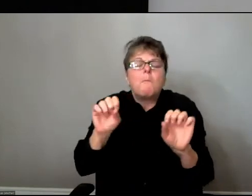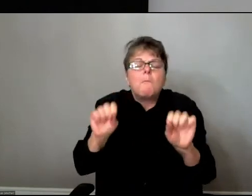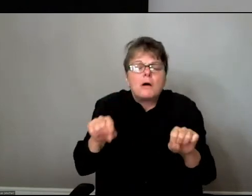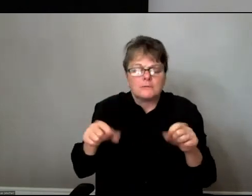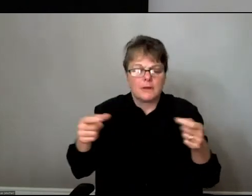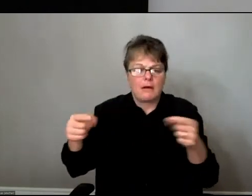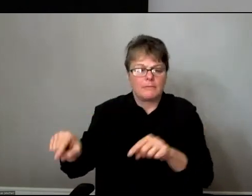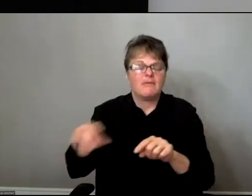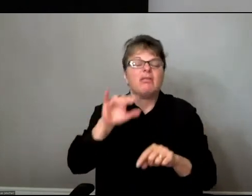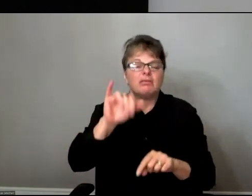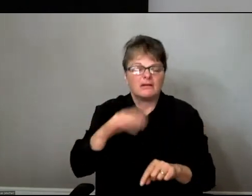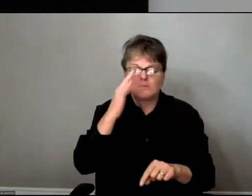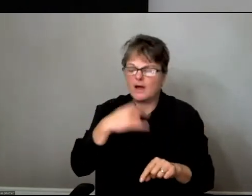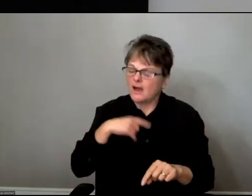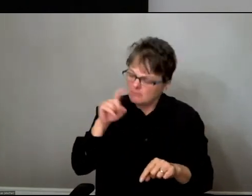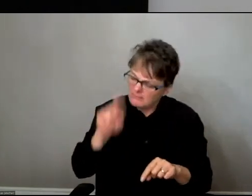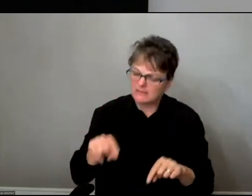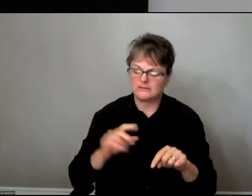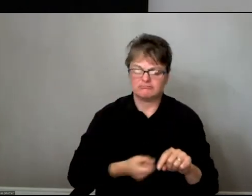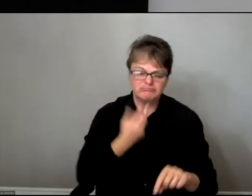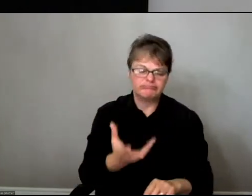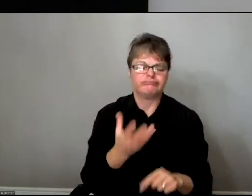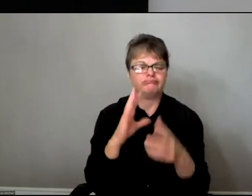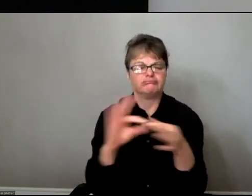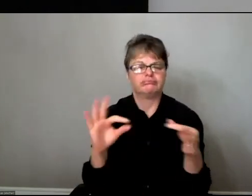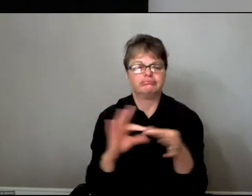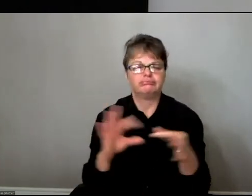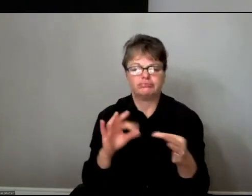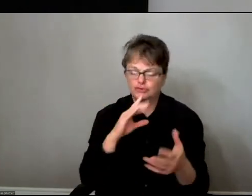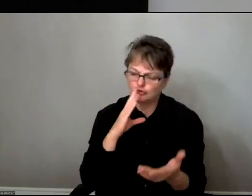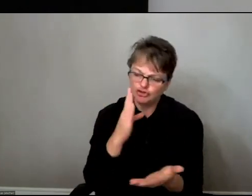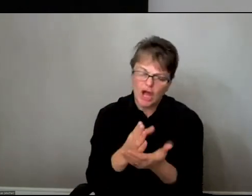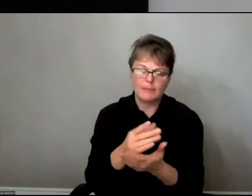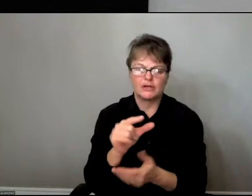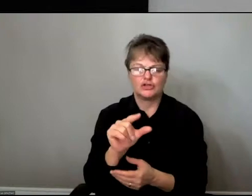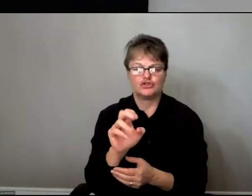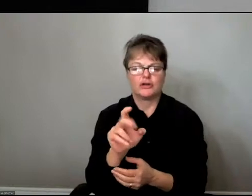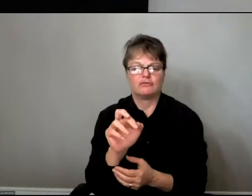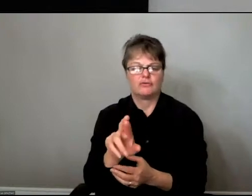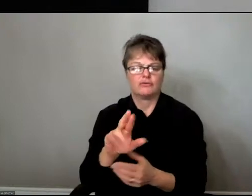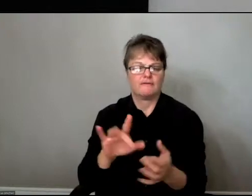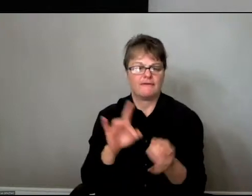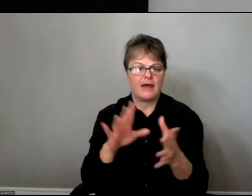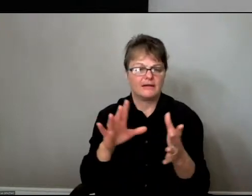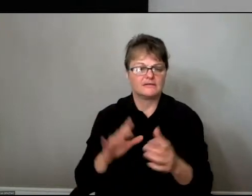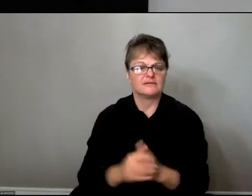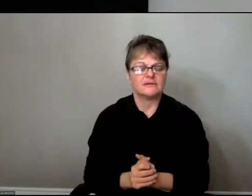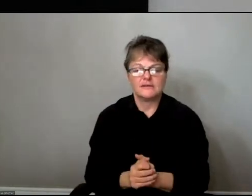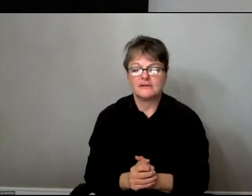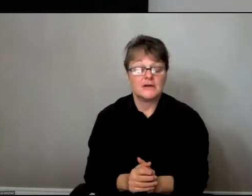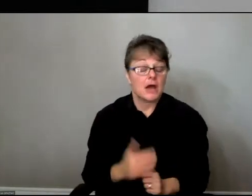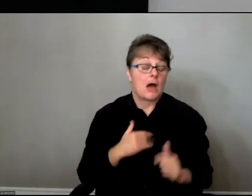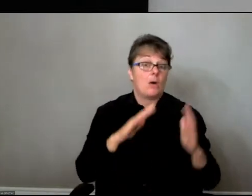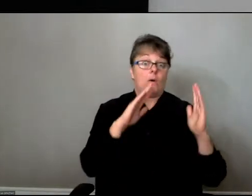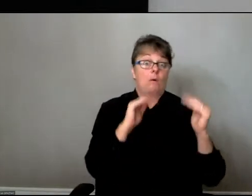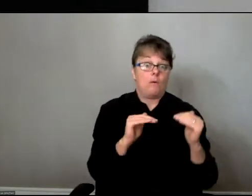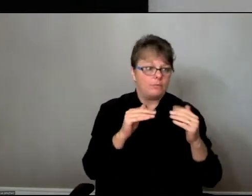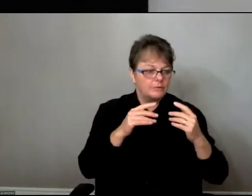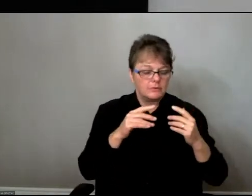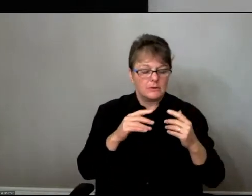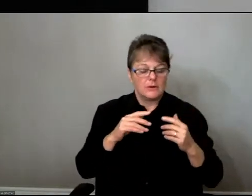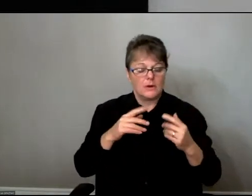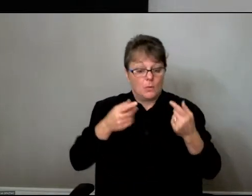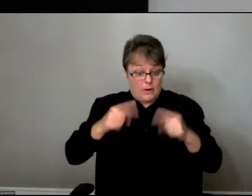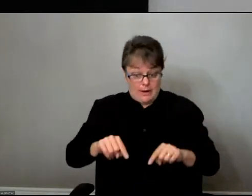domestic relationship and gender violence, to inform the public in hopes our tragedy will save someone else's